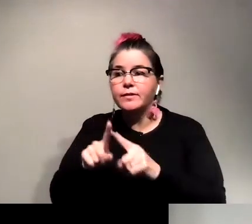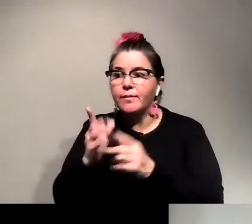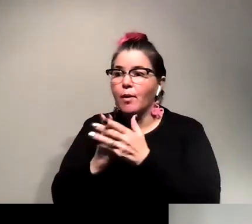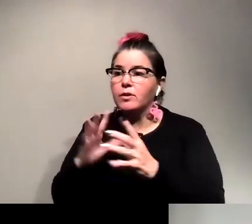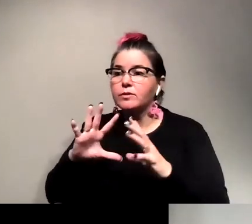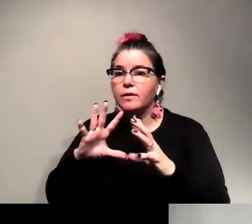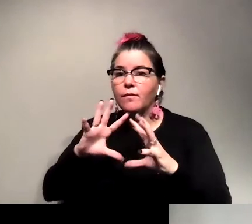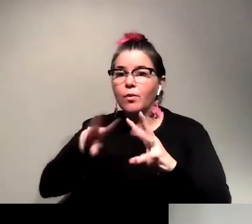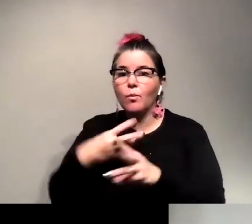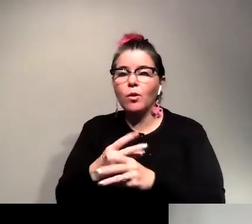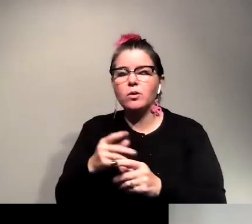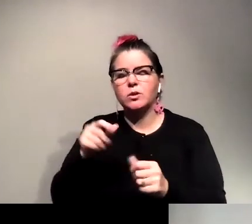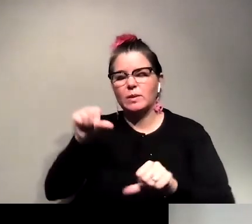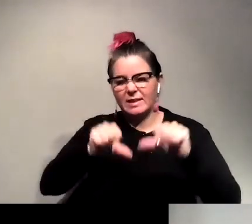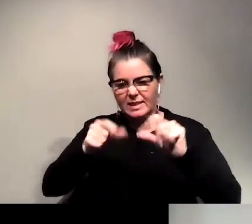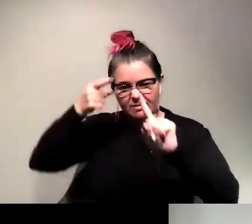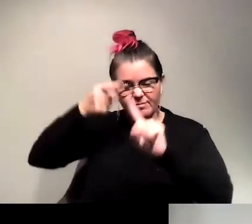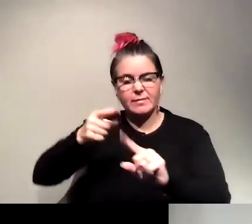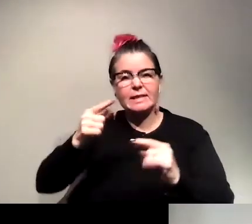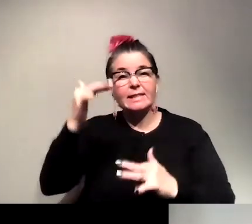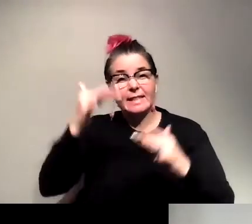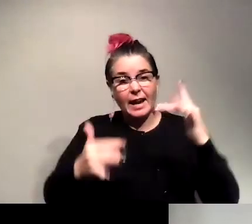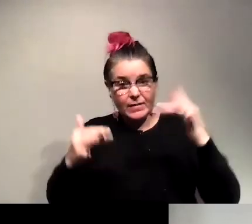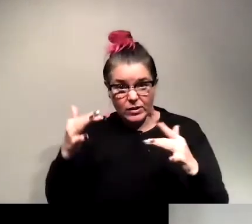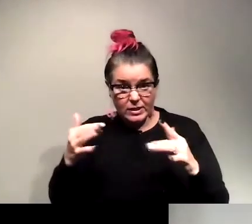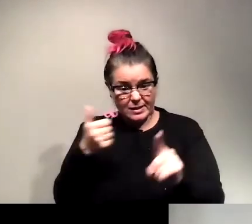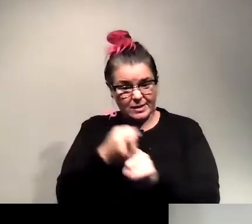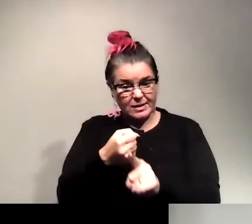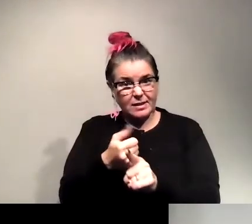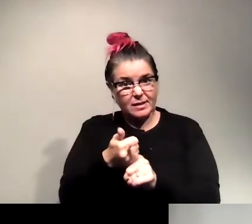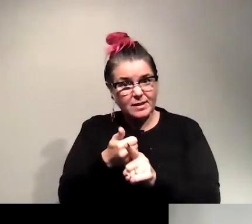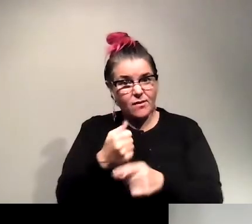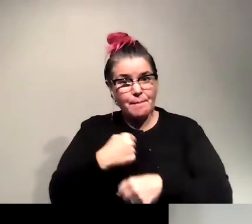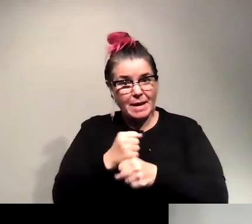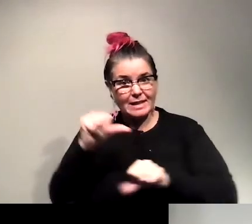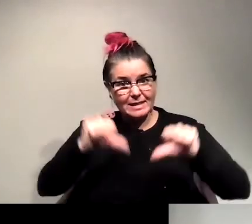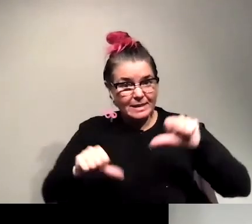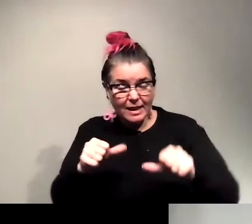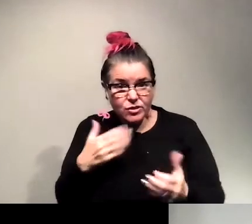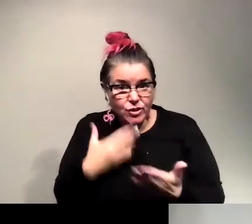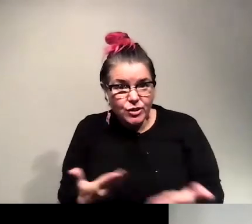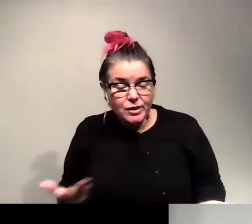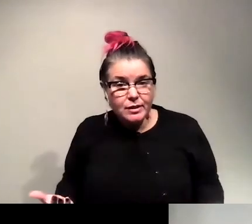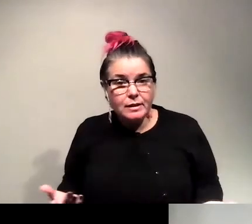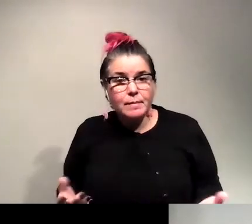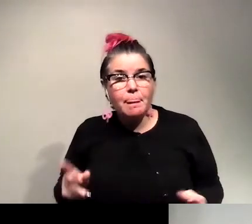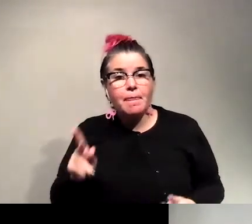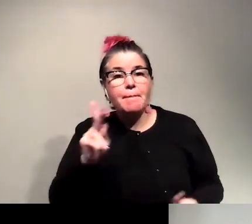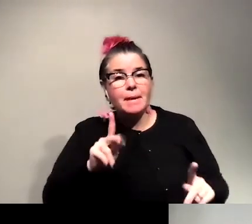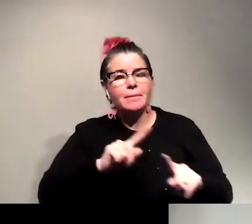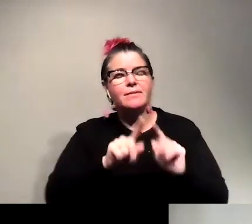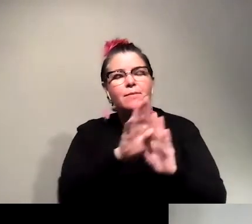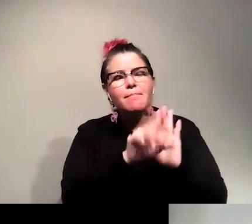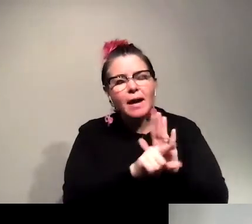I think about science specifically. Diversity is what makes science really flipping good. Mm-hmm. You have people from different backgrounds,